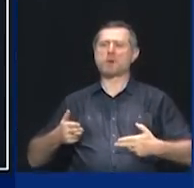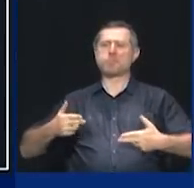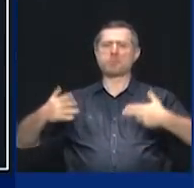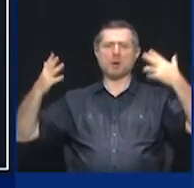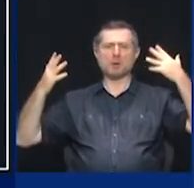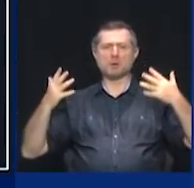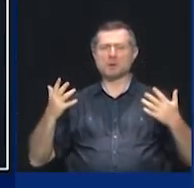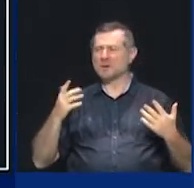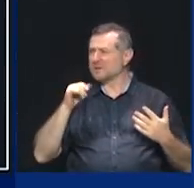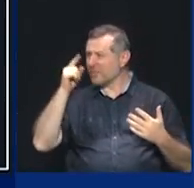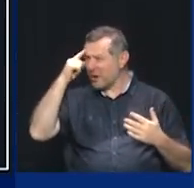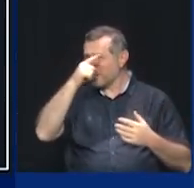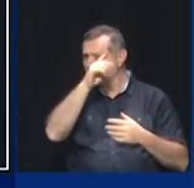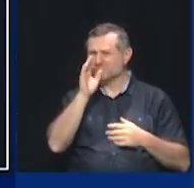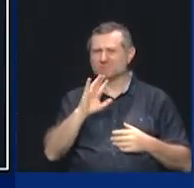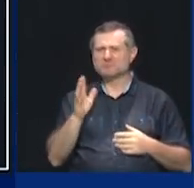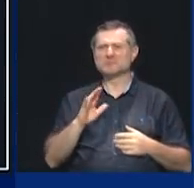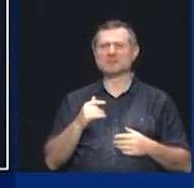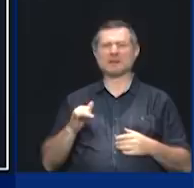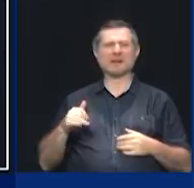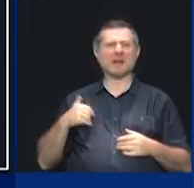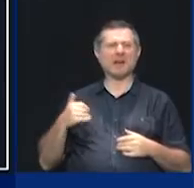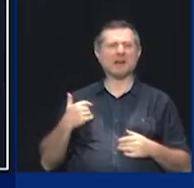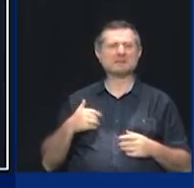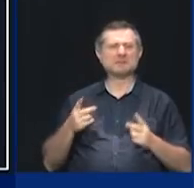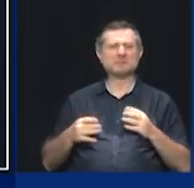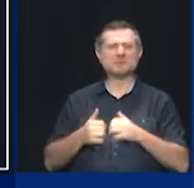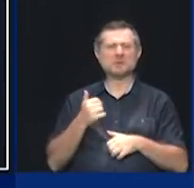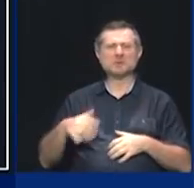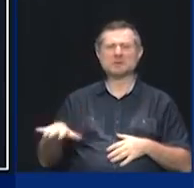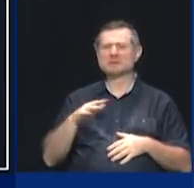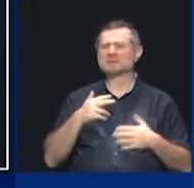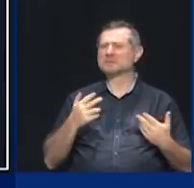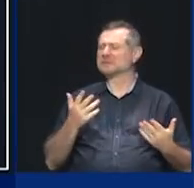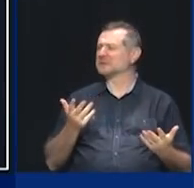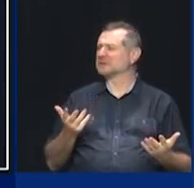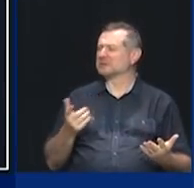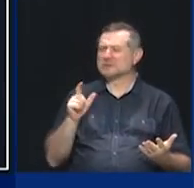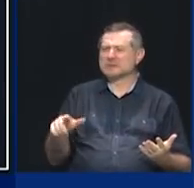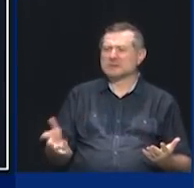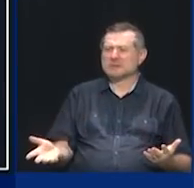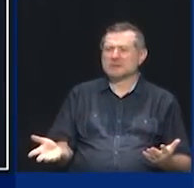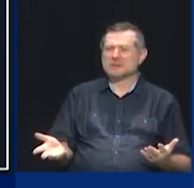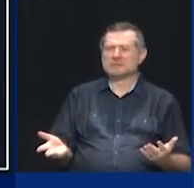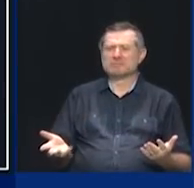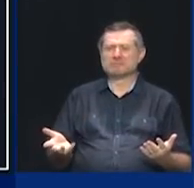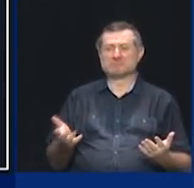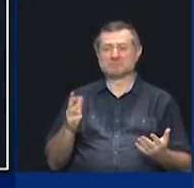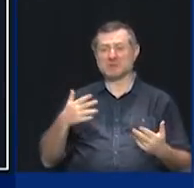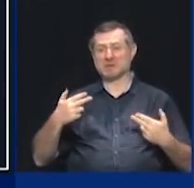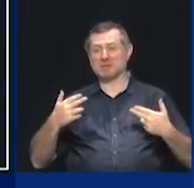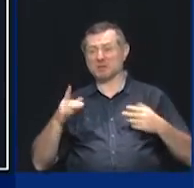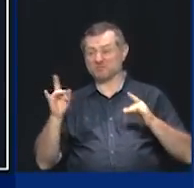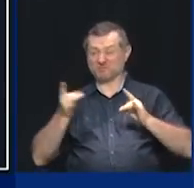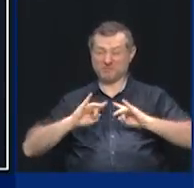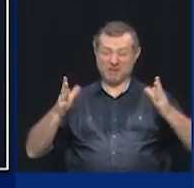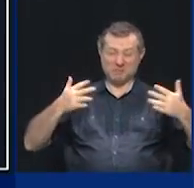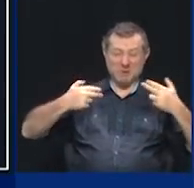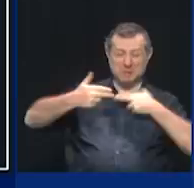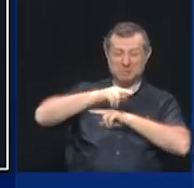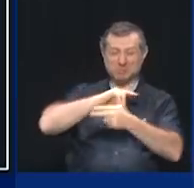losing them tragically, we're losing them needlessly. And gun violence and crime hurt all New